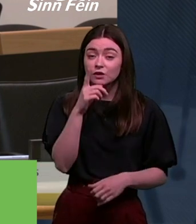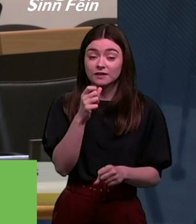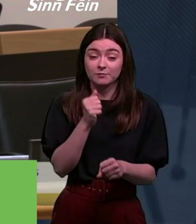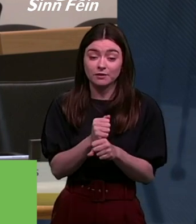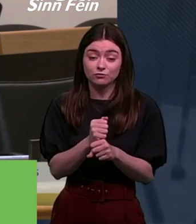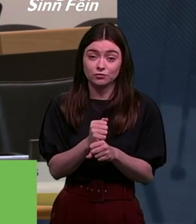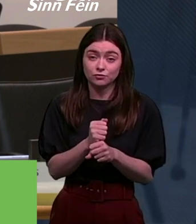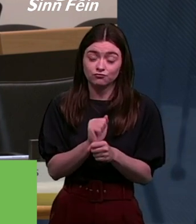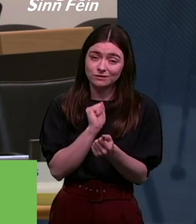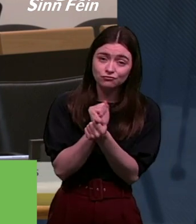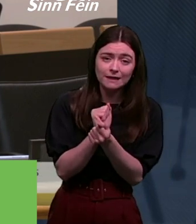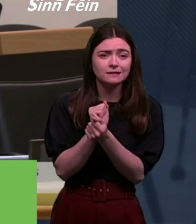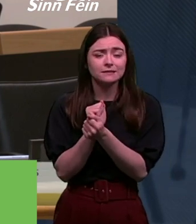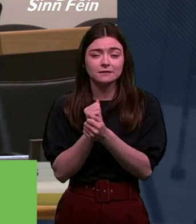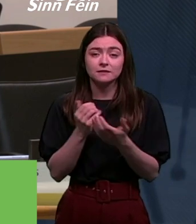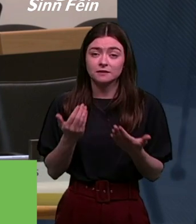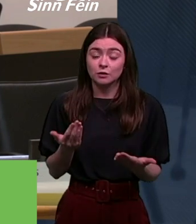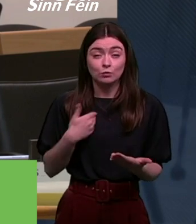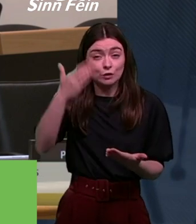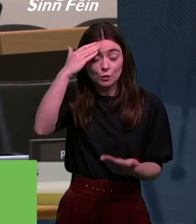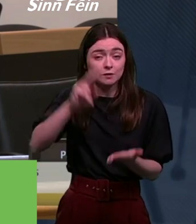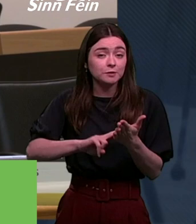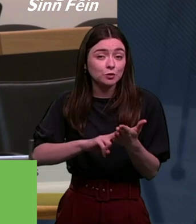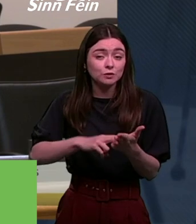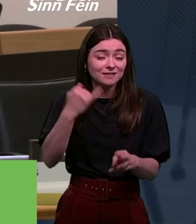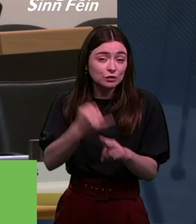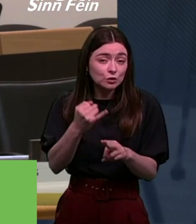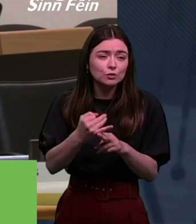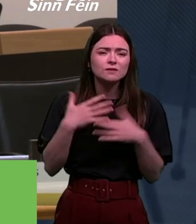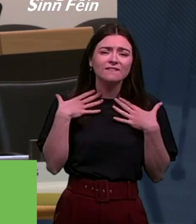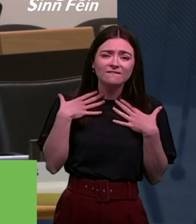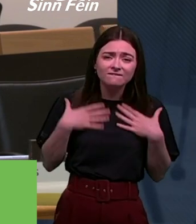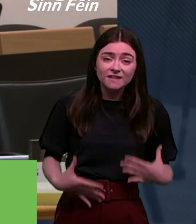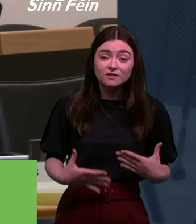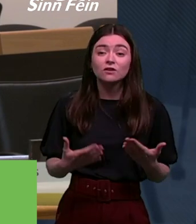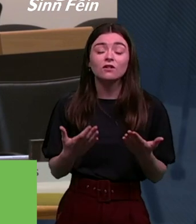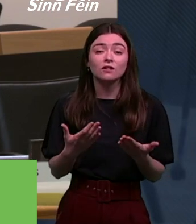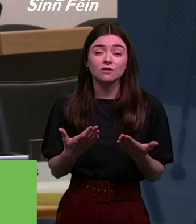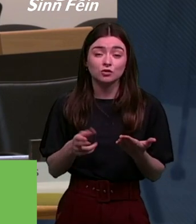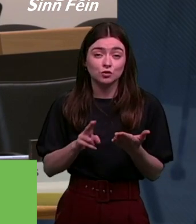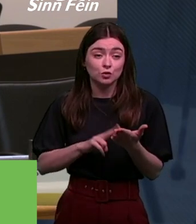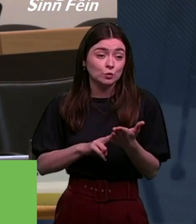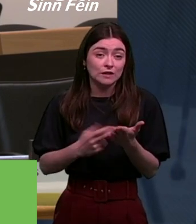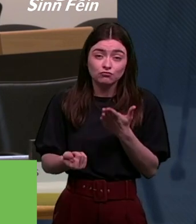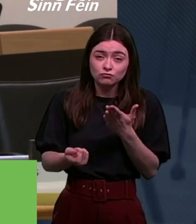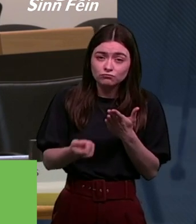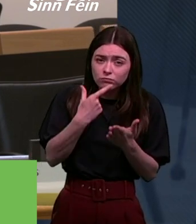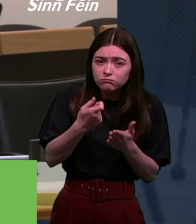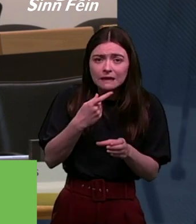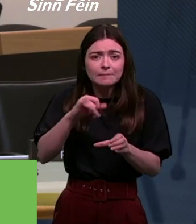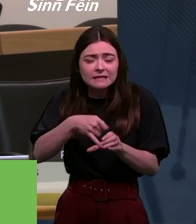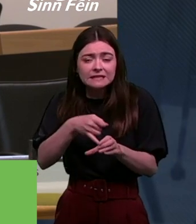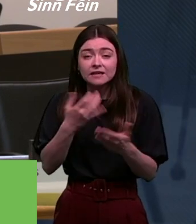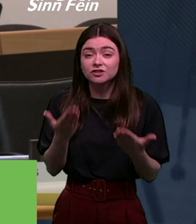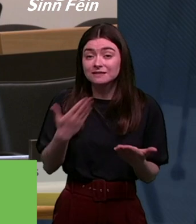restraint is a huge issue as well. We know it's been used in schools. It's physical. It's through the use of drugs, and it's still being used. I